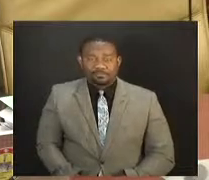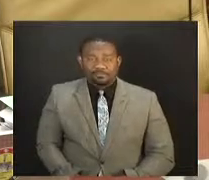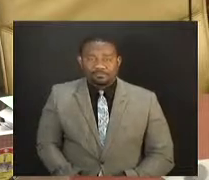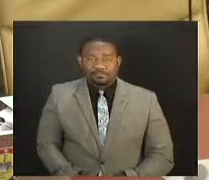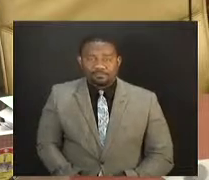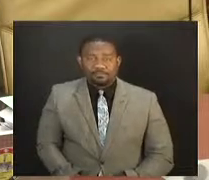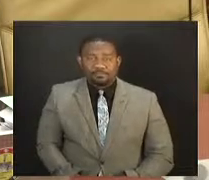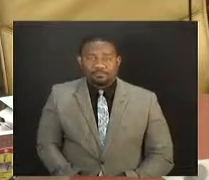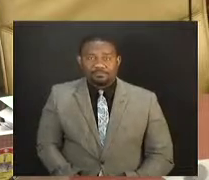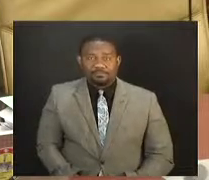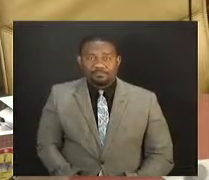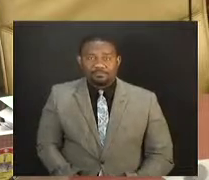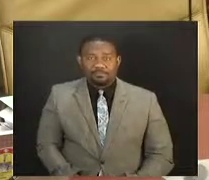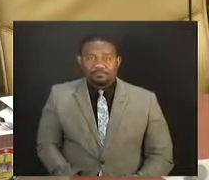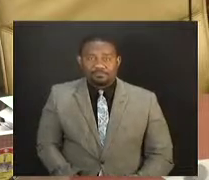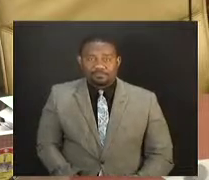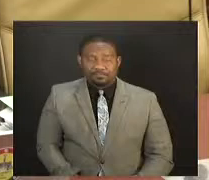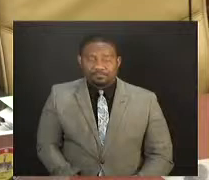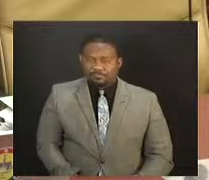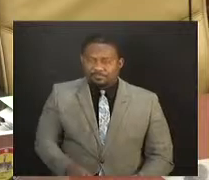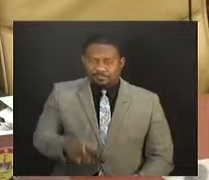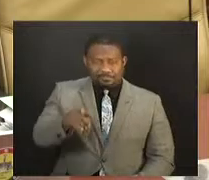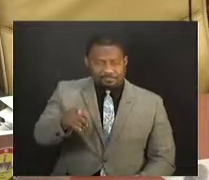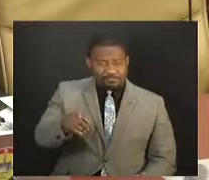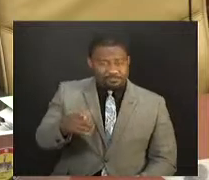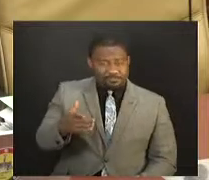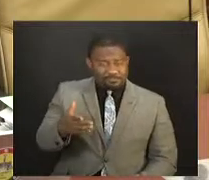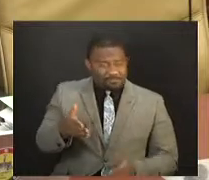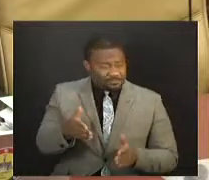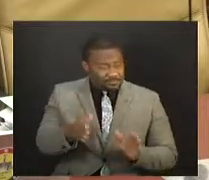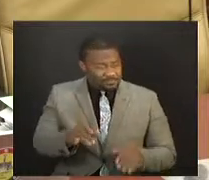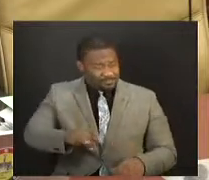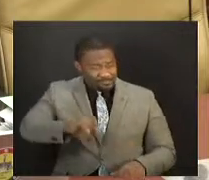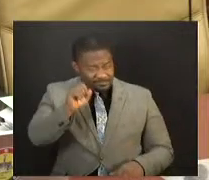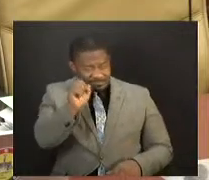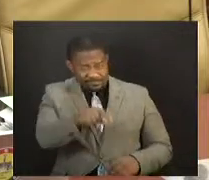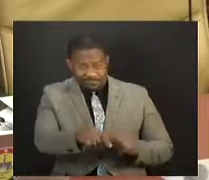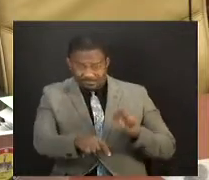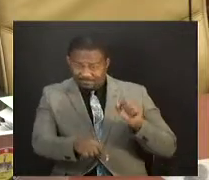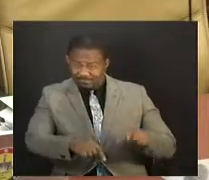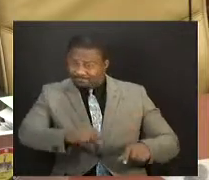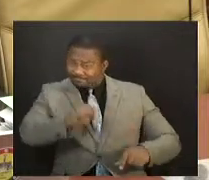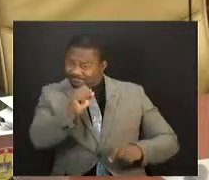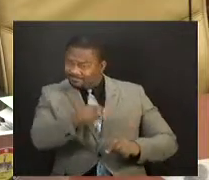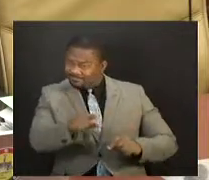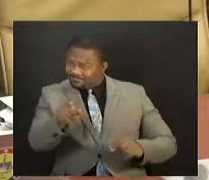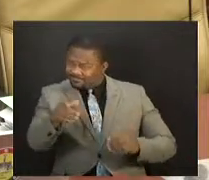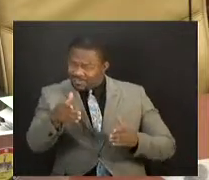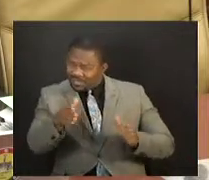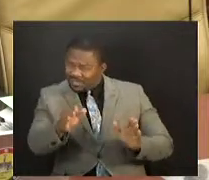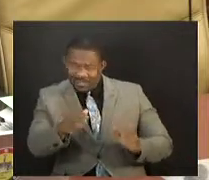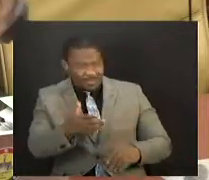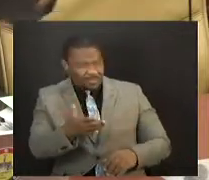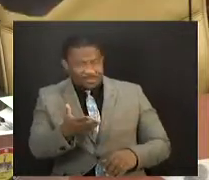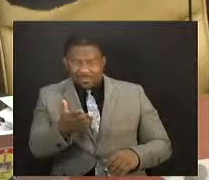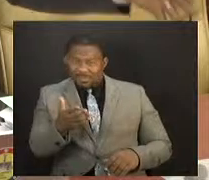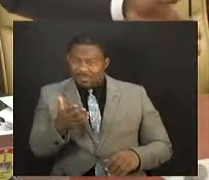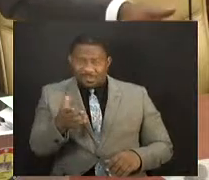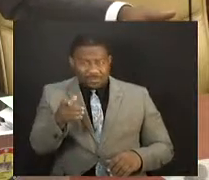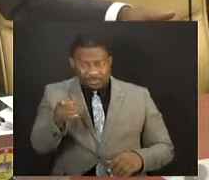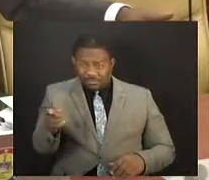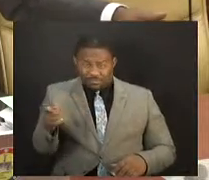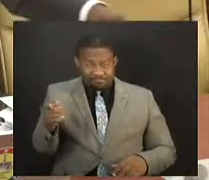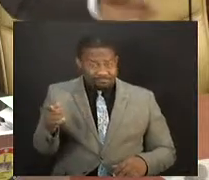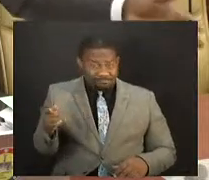proceed to be asking questions on the very matter that you are going